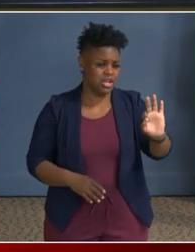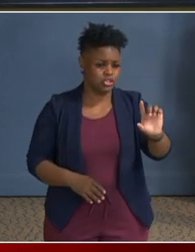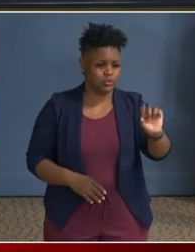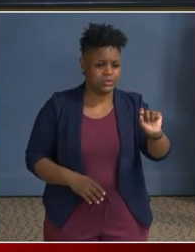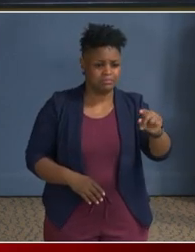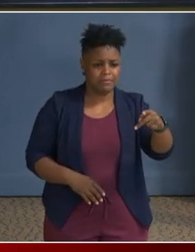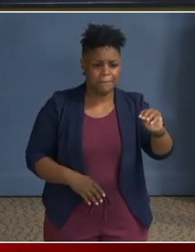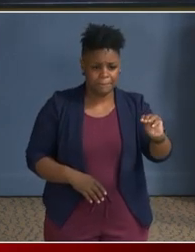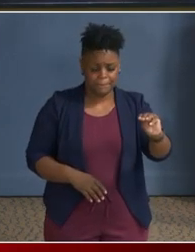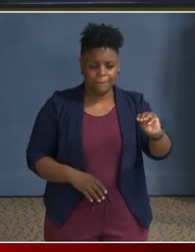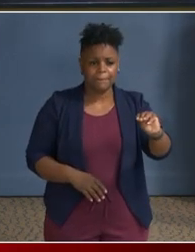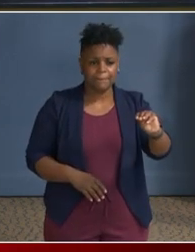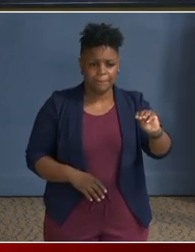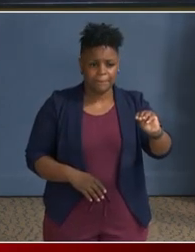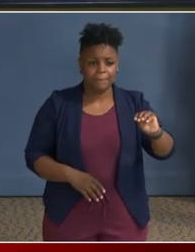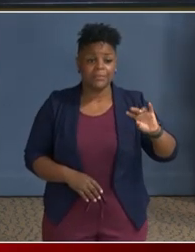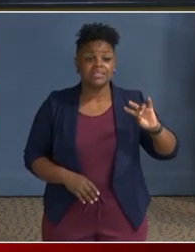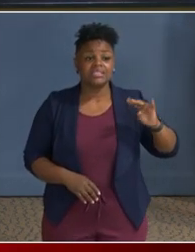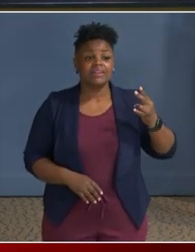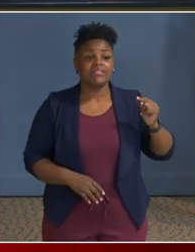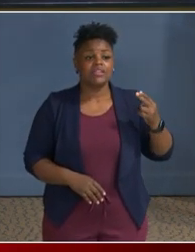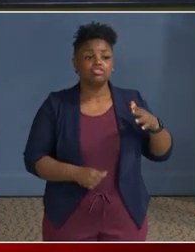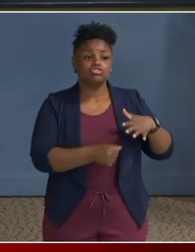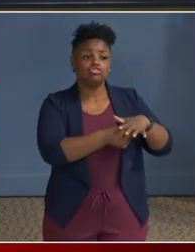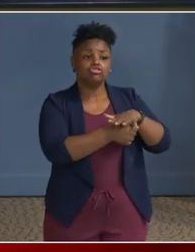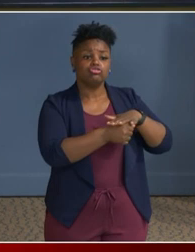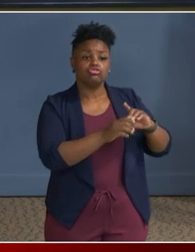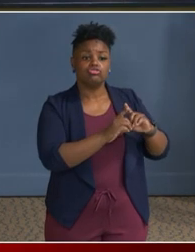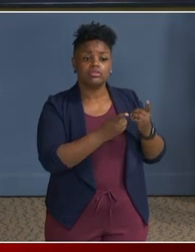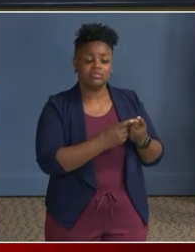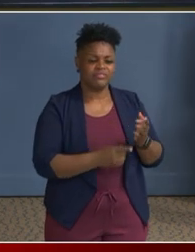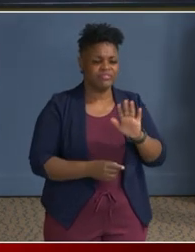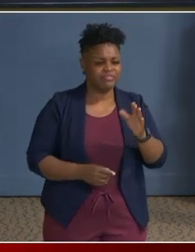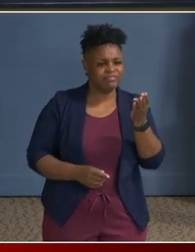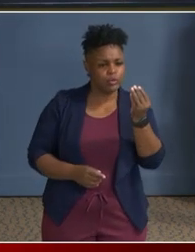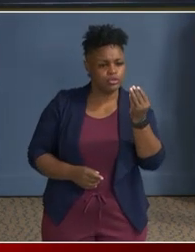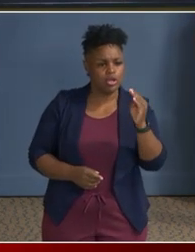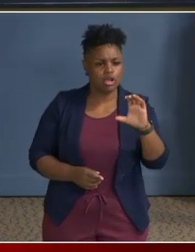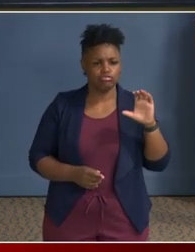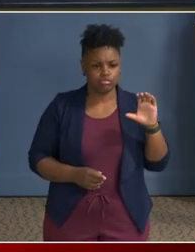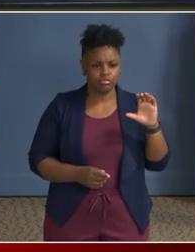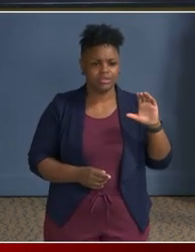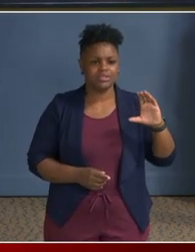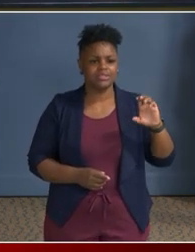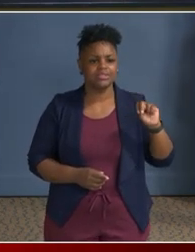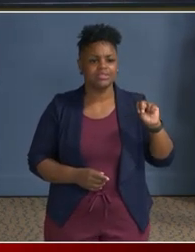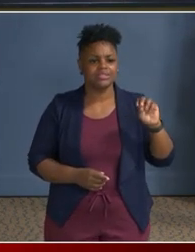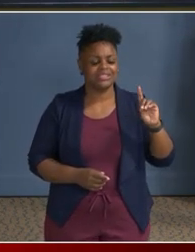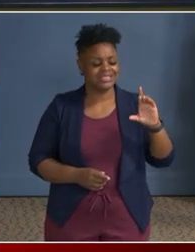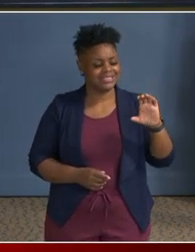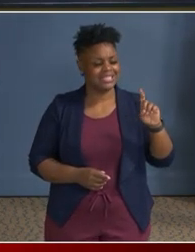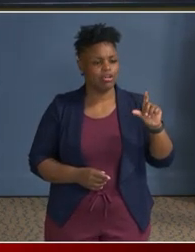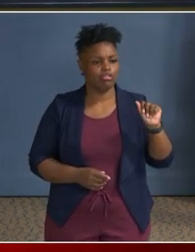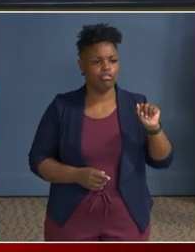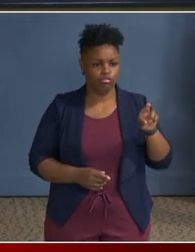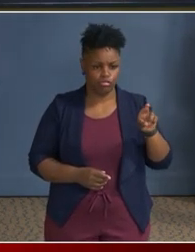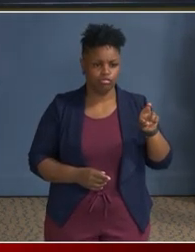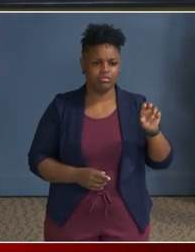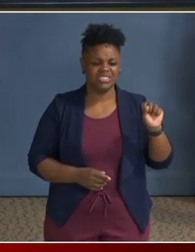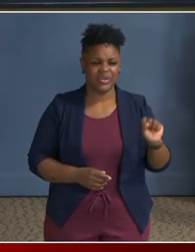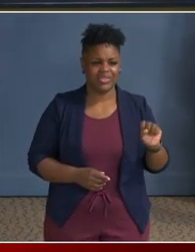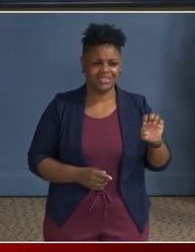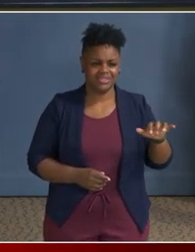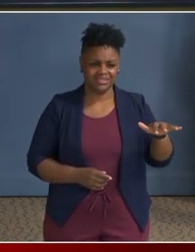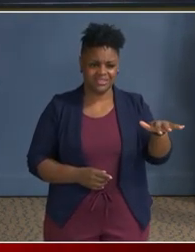7th District officers were in the 1400 block of Cedar Street Southeast. They were flagged down by a citizen in reference to a shooting